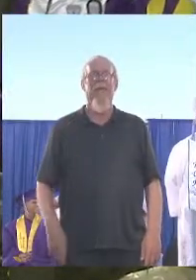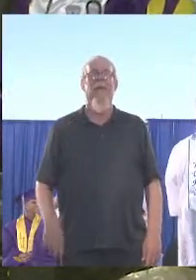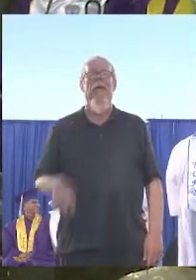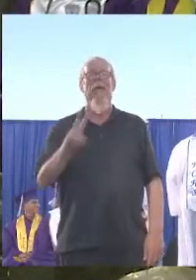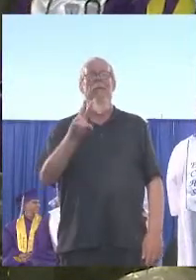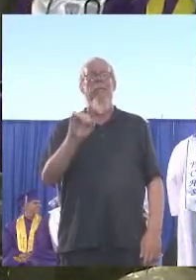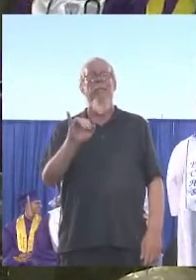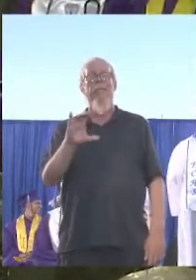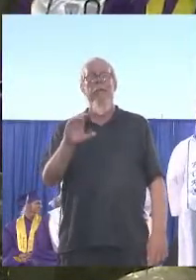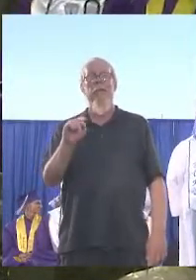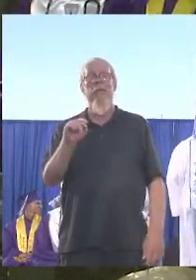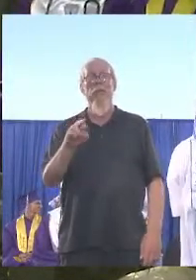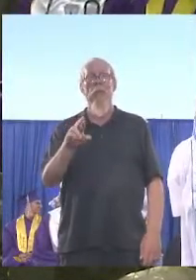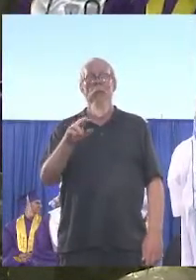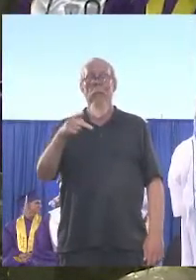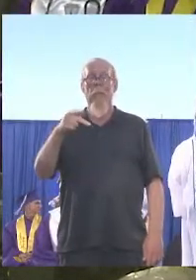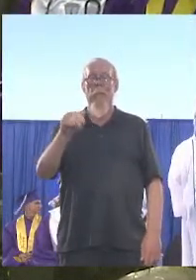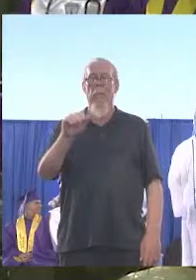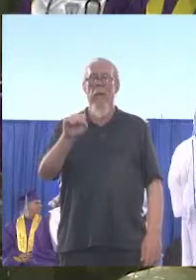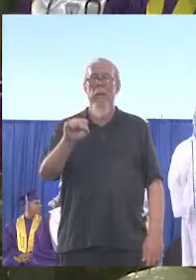Victor A. Pasalagua,